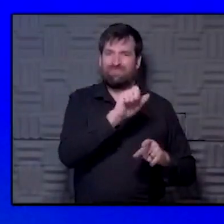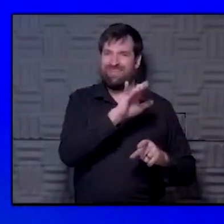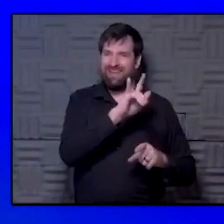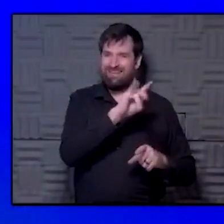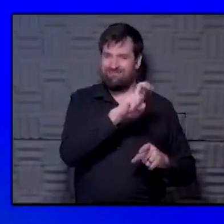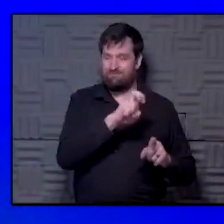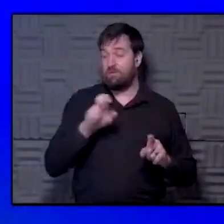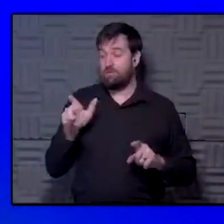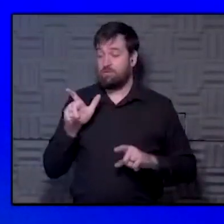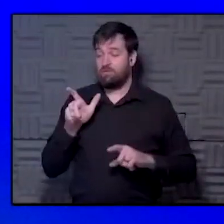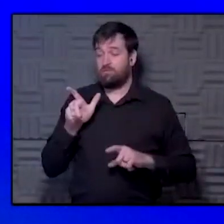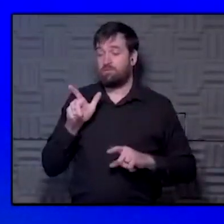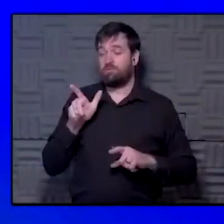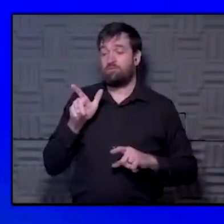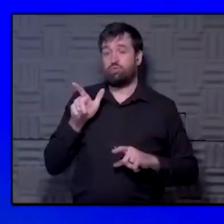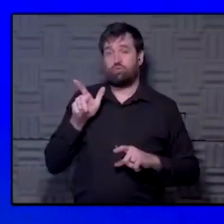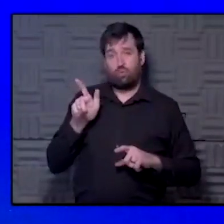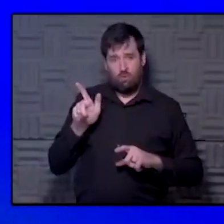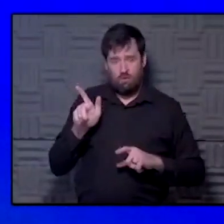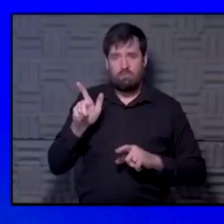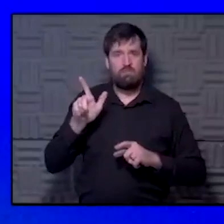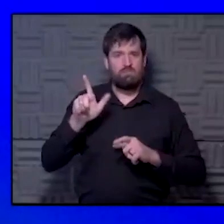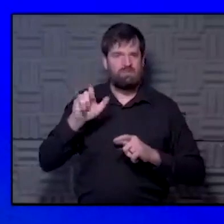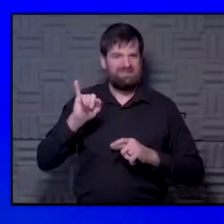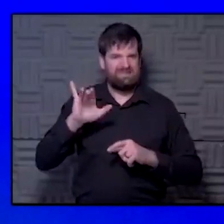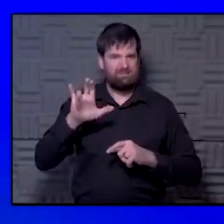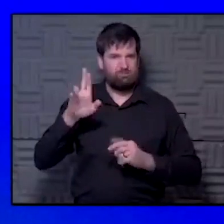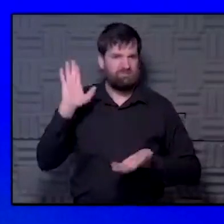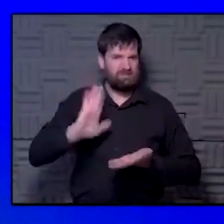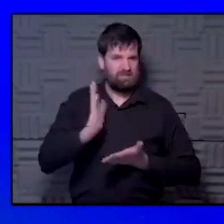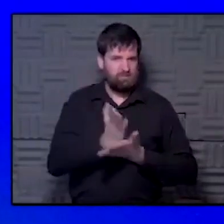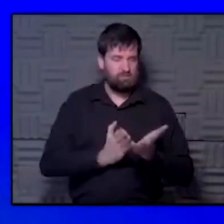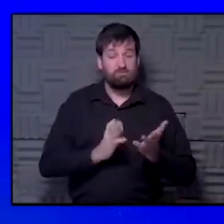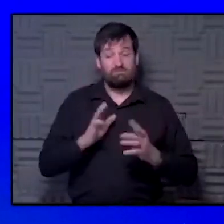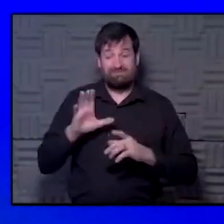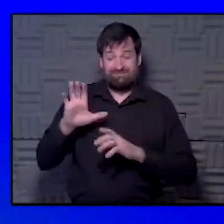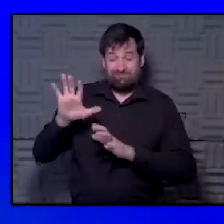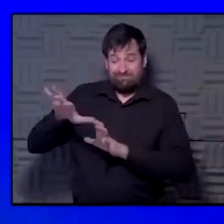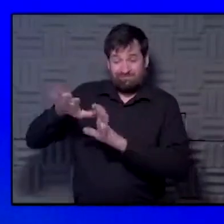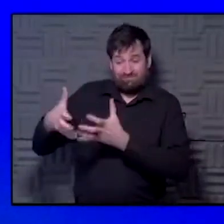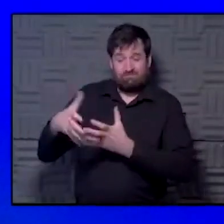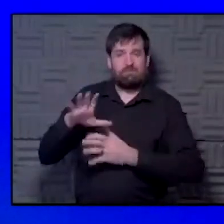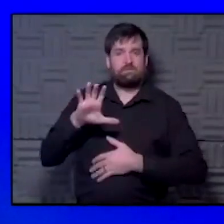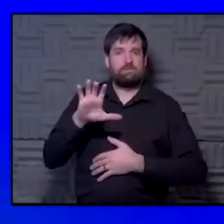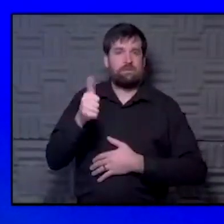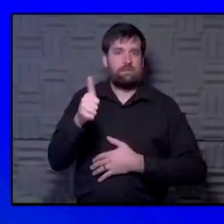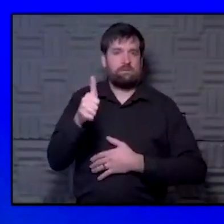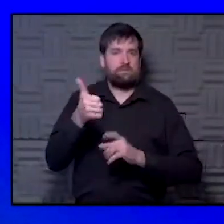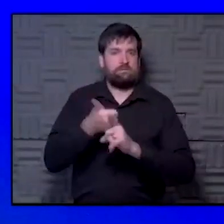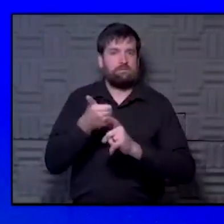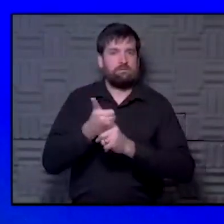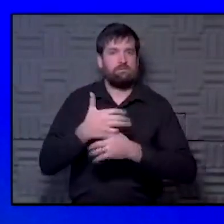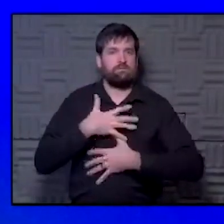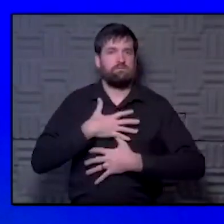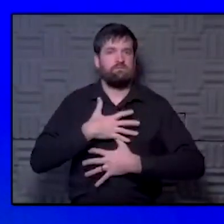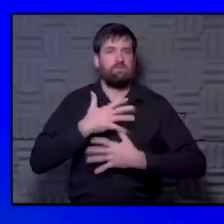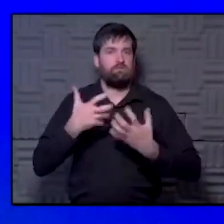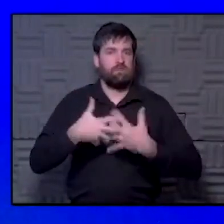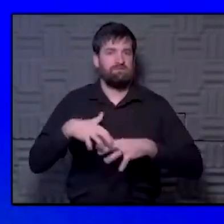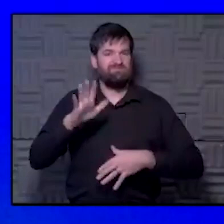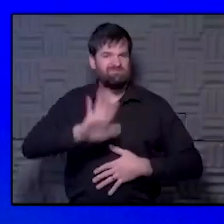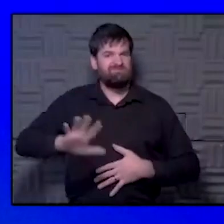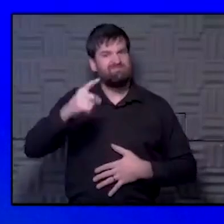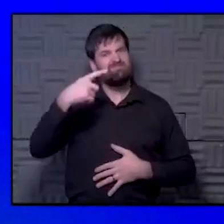of those 69 in the ICU, so a lower proportion, which is good. And then 10 of those in the ICU are on the ventilator, so half of